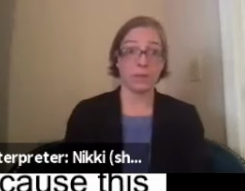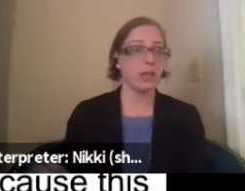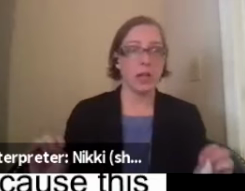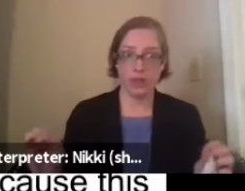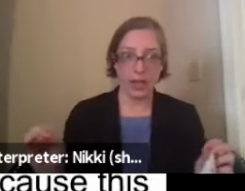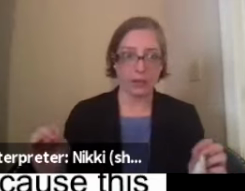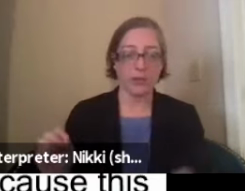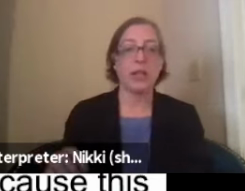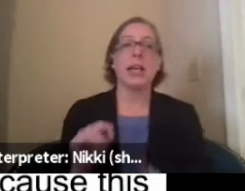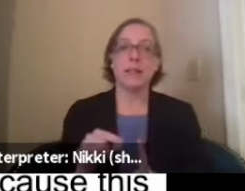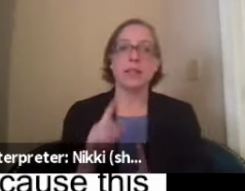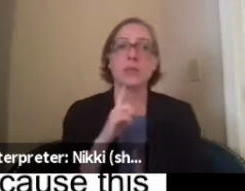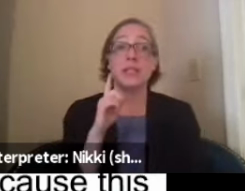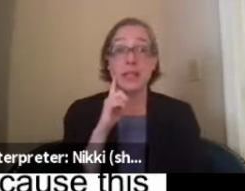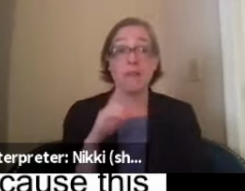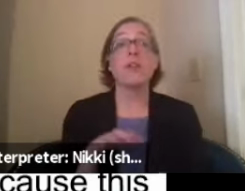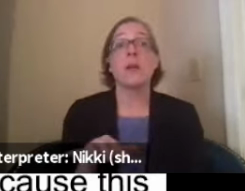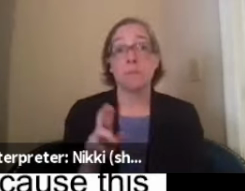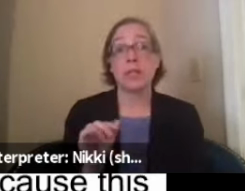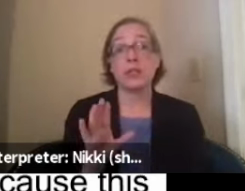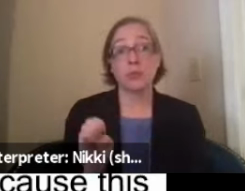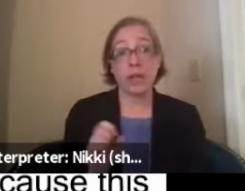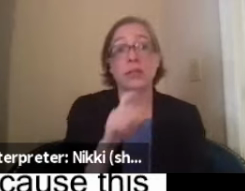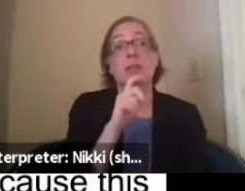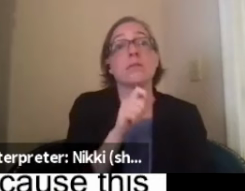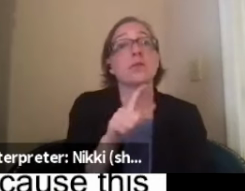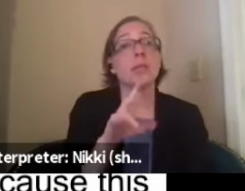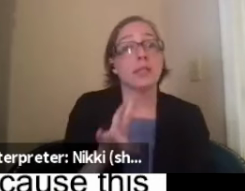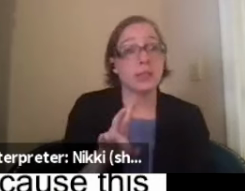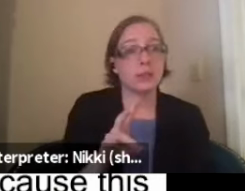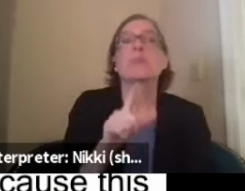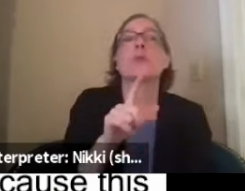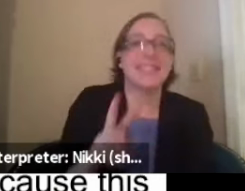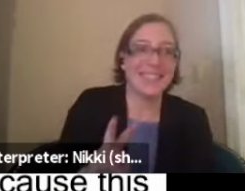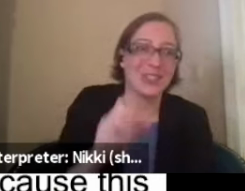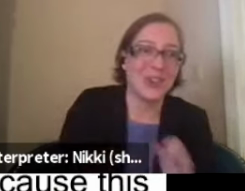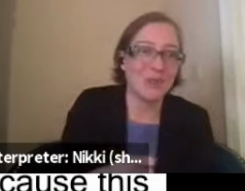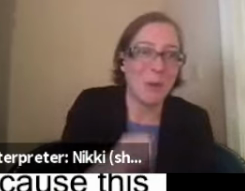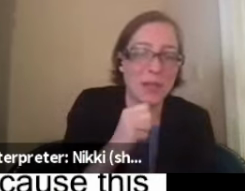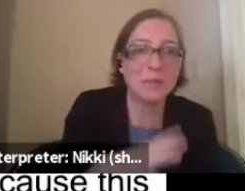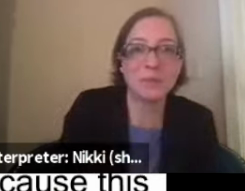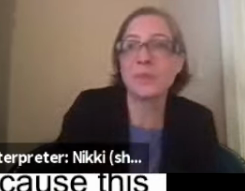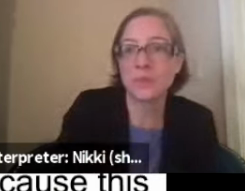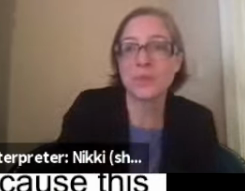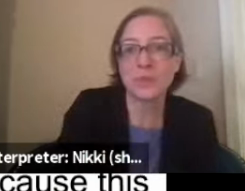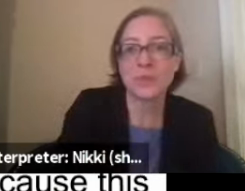you. None of that. And this was a deaf, mixed race, 26-year-old